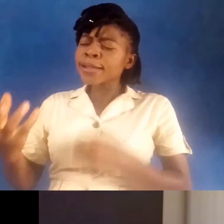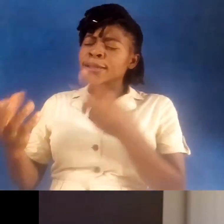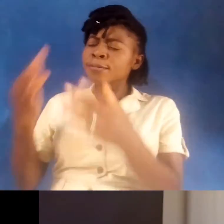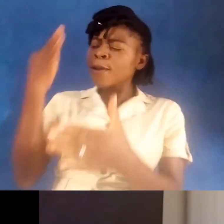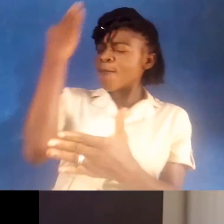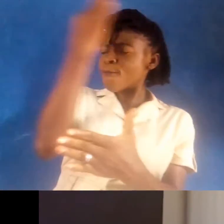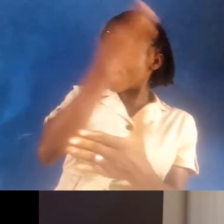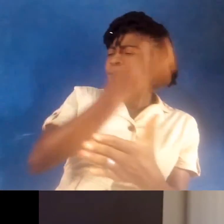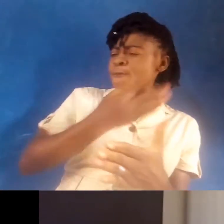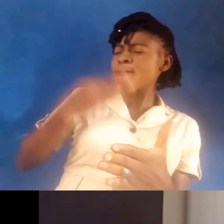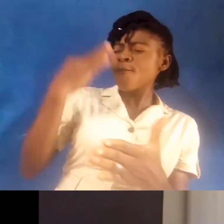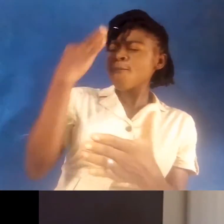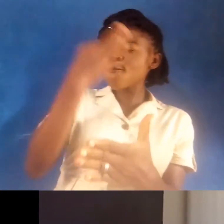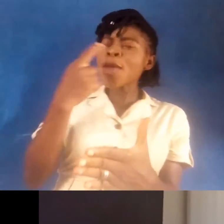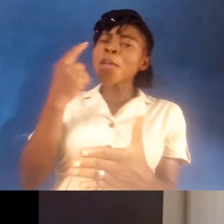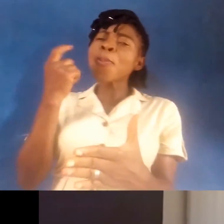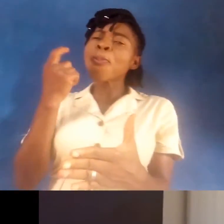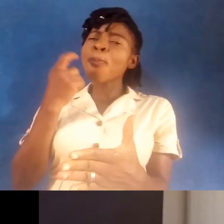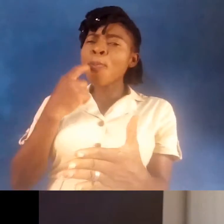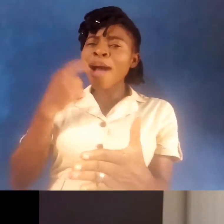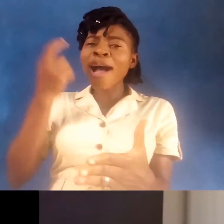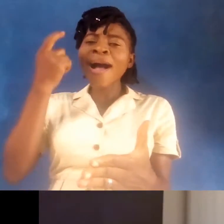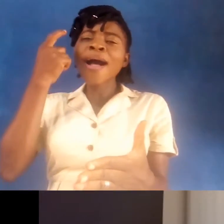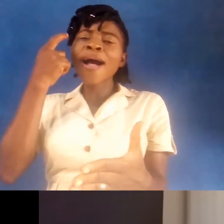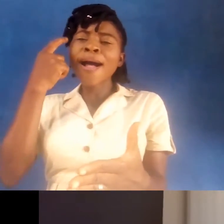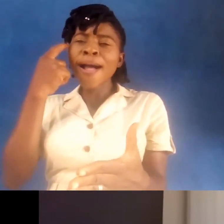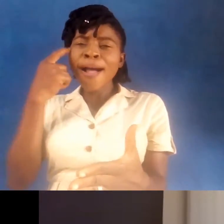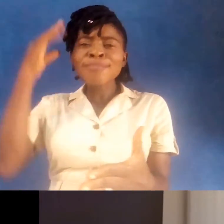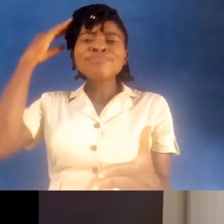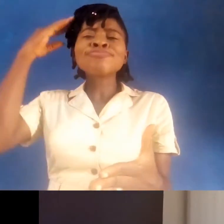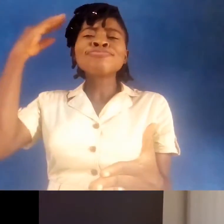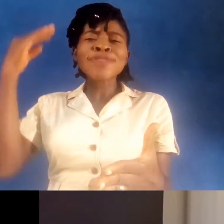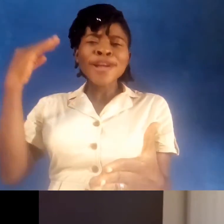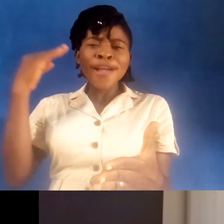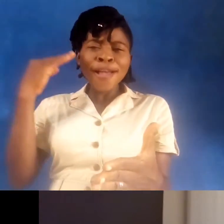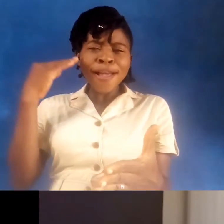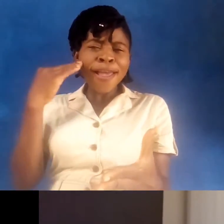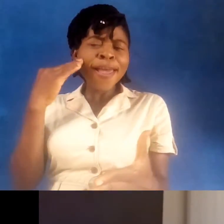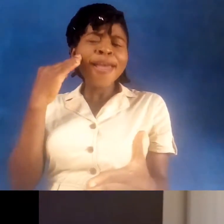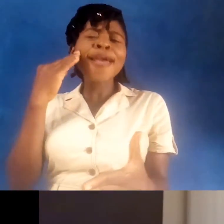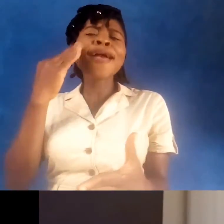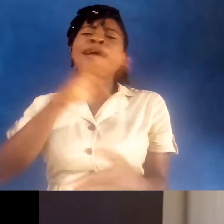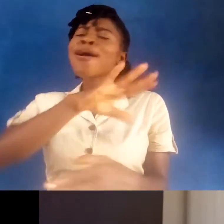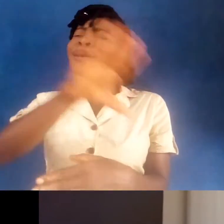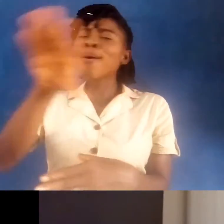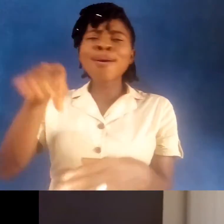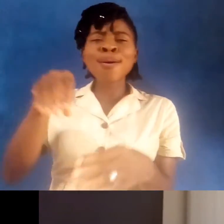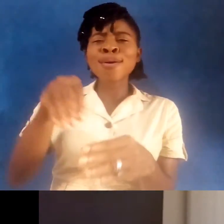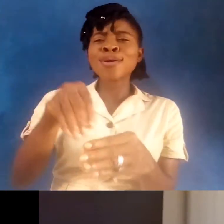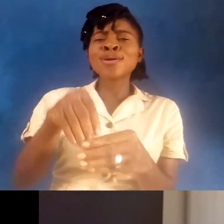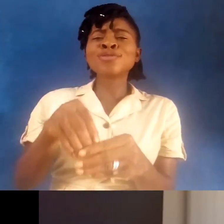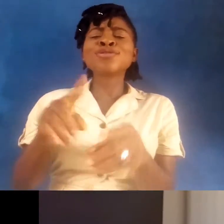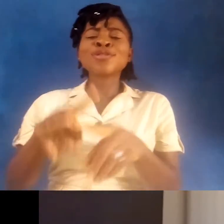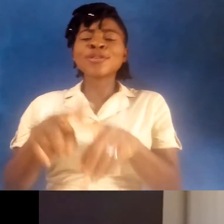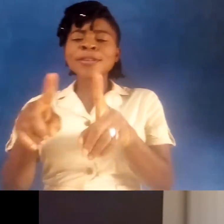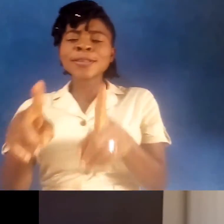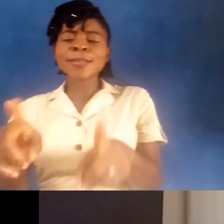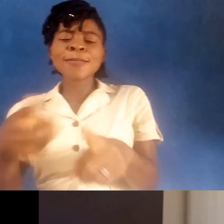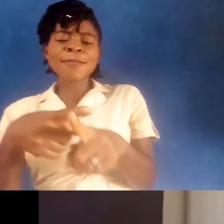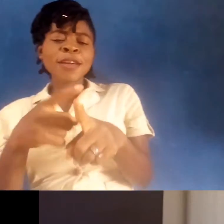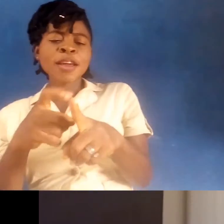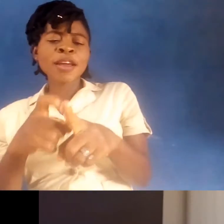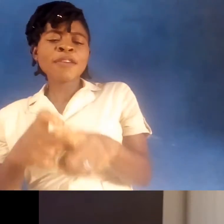mouth. How he moves his mouth and head most of the times different from how the other signers that we